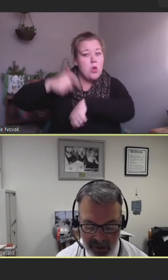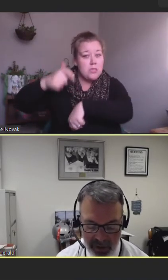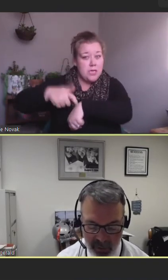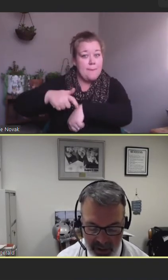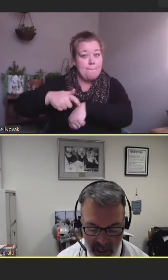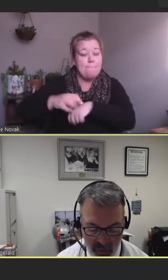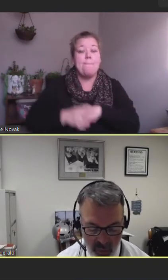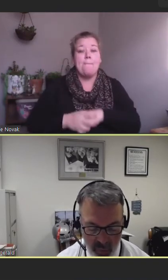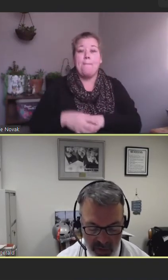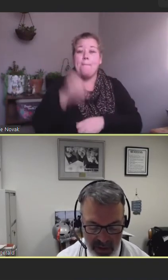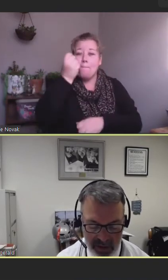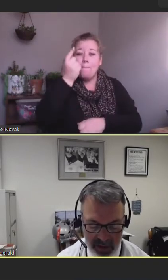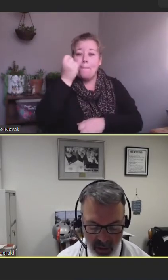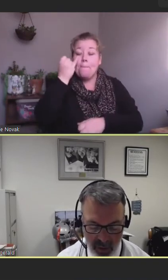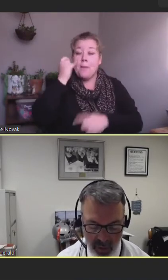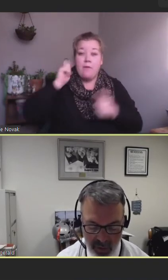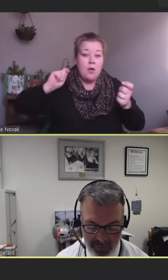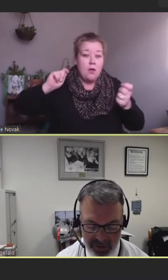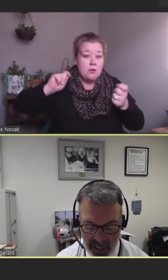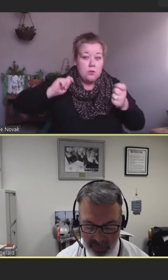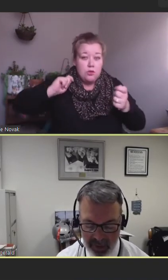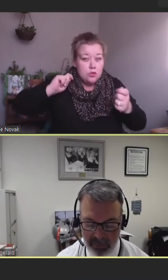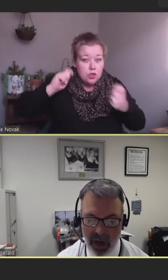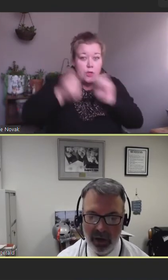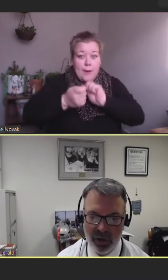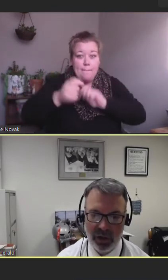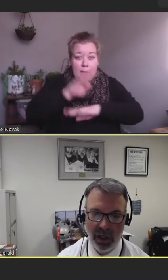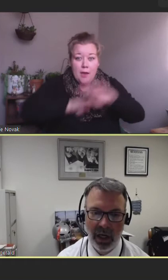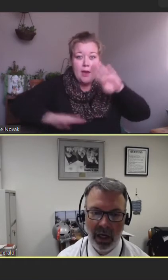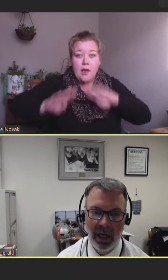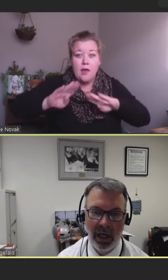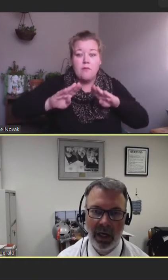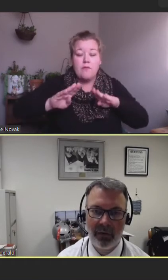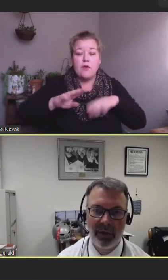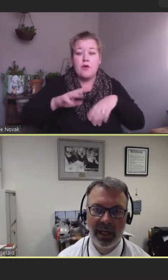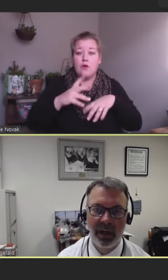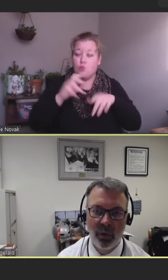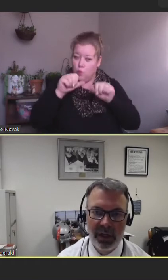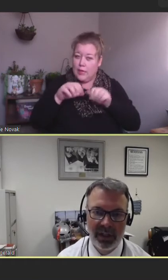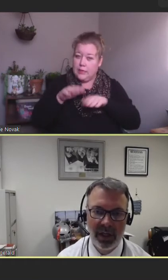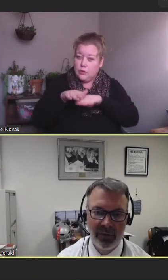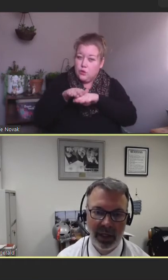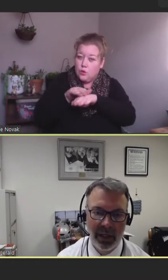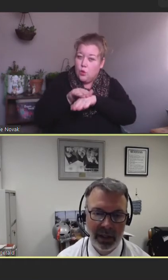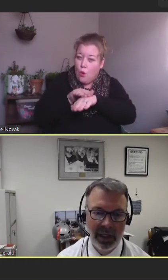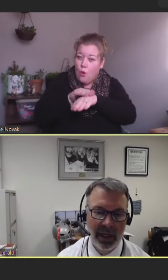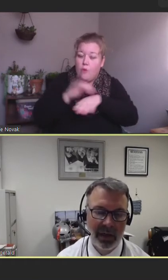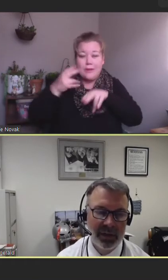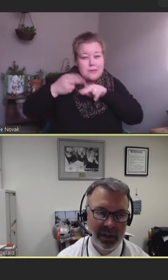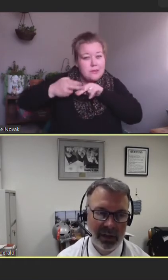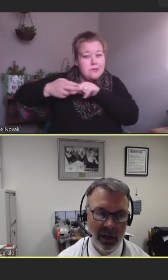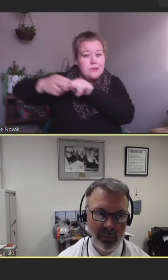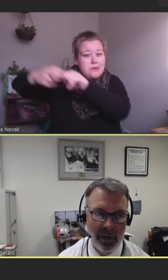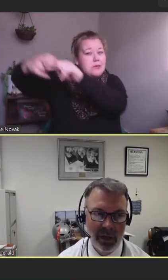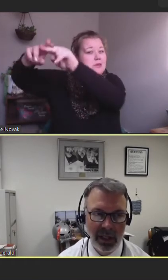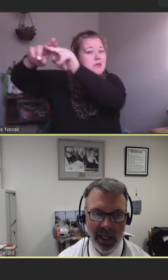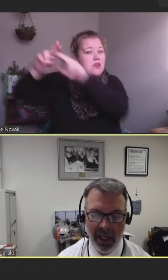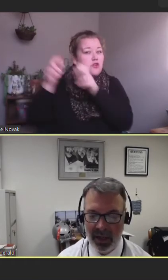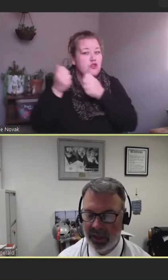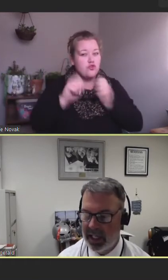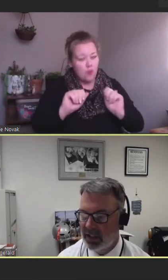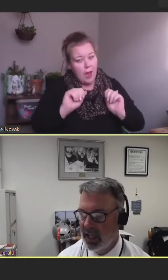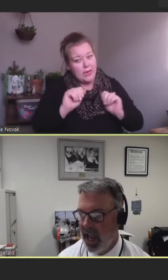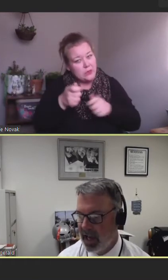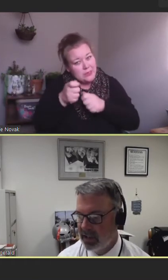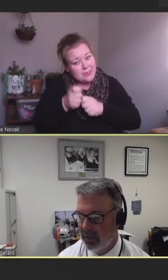our behaviors right now, we can slow or even stop the march of the increase of the illness that's in our community. And